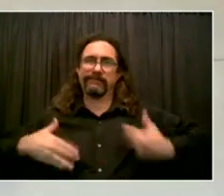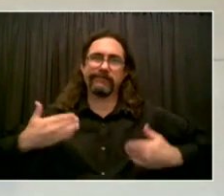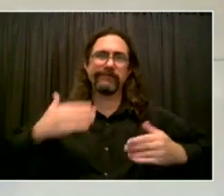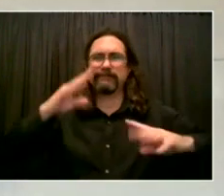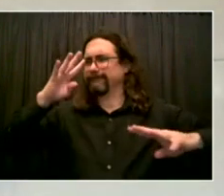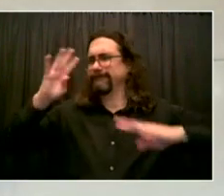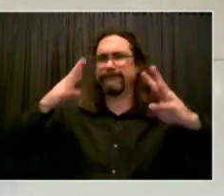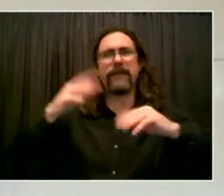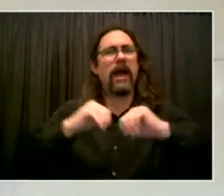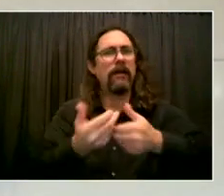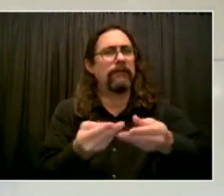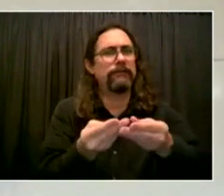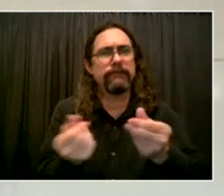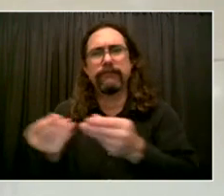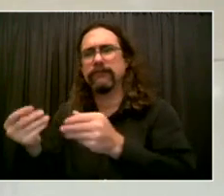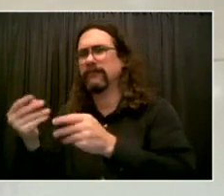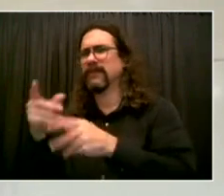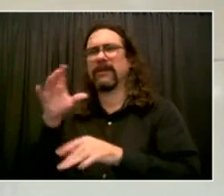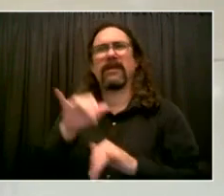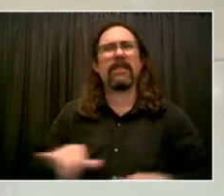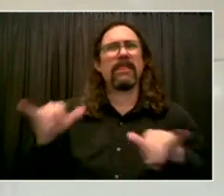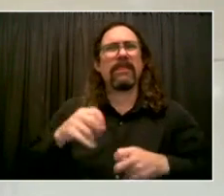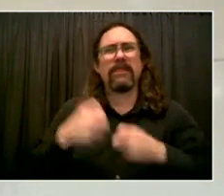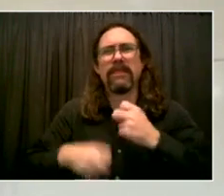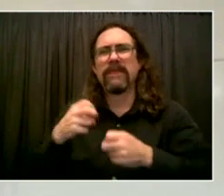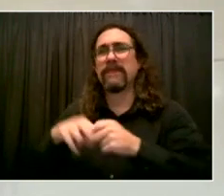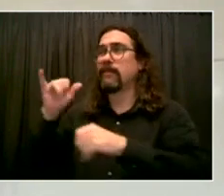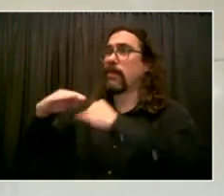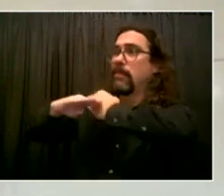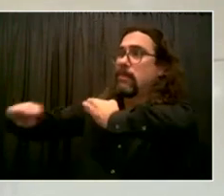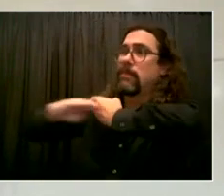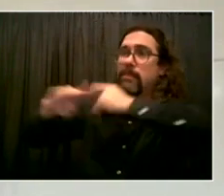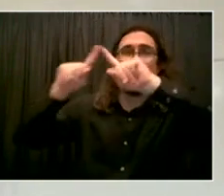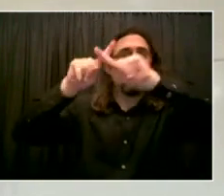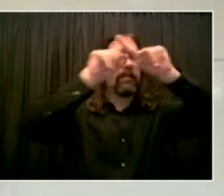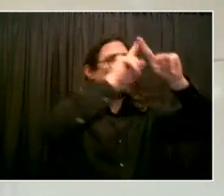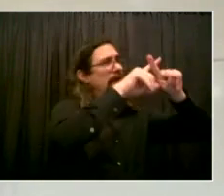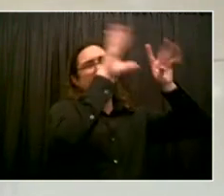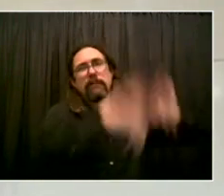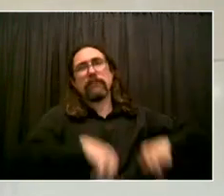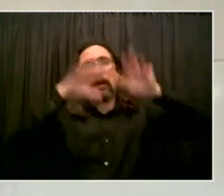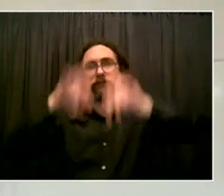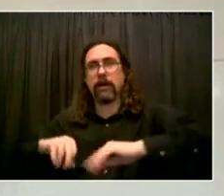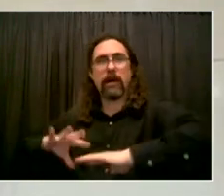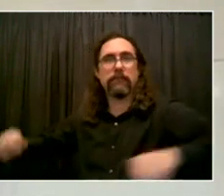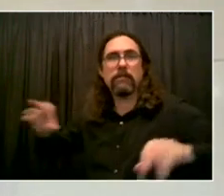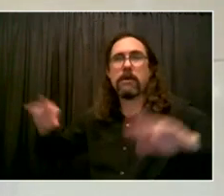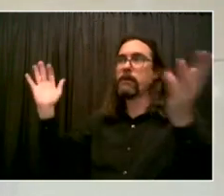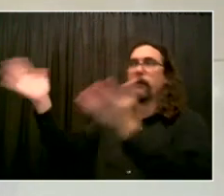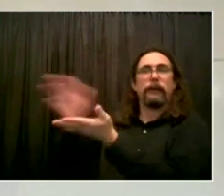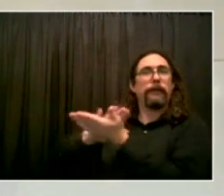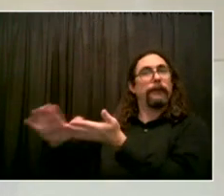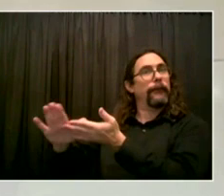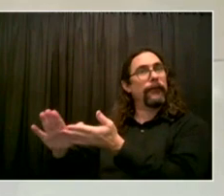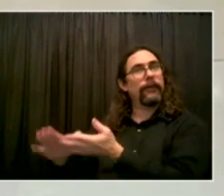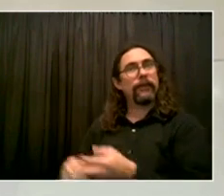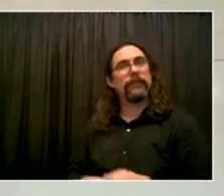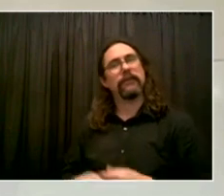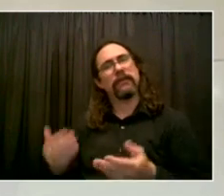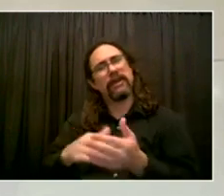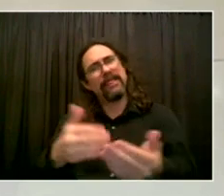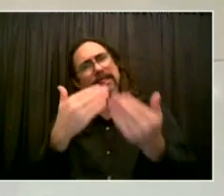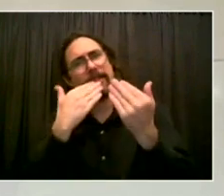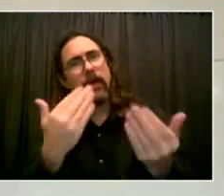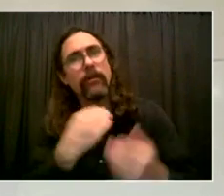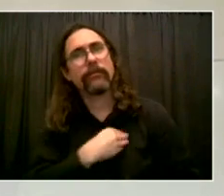sheds across the 5 boroughs and addressing the concerns of our neighbors. And thank you for all that you've announced today. I